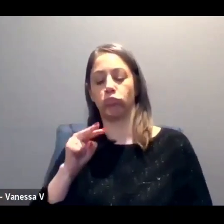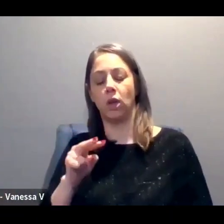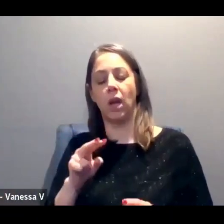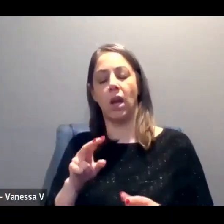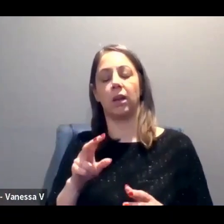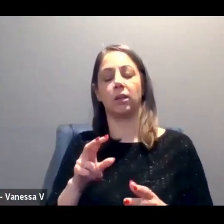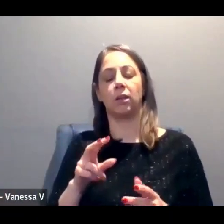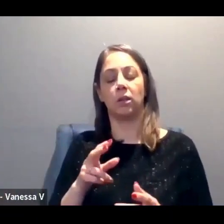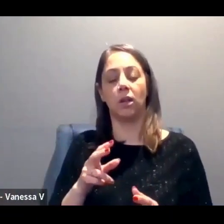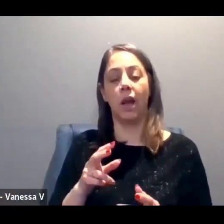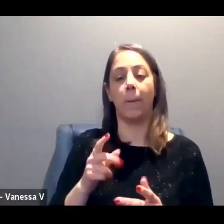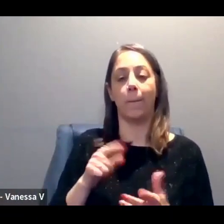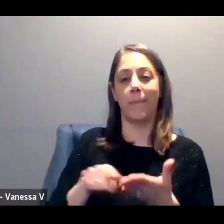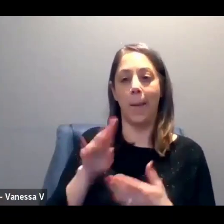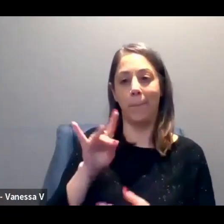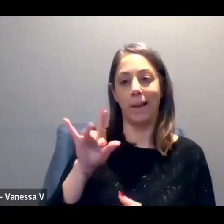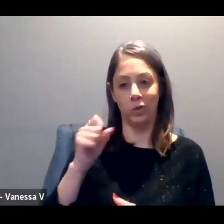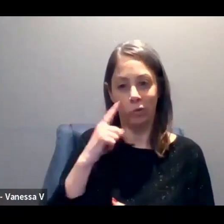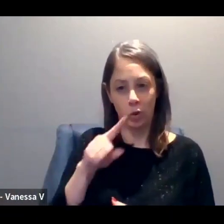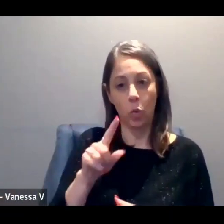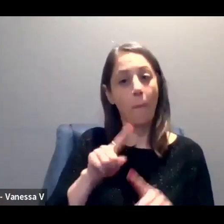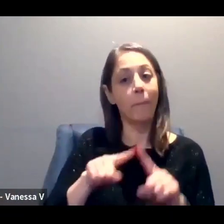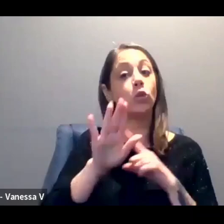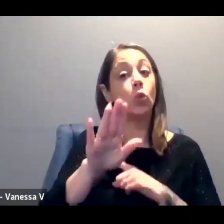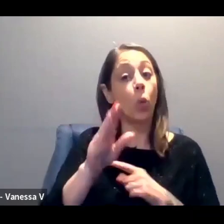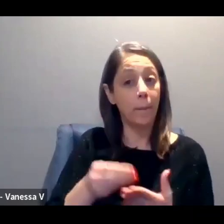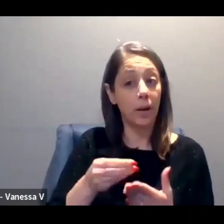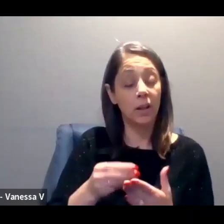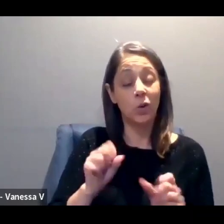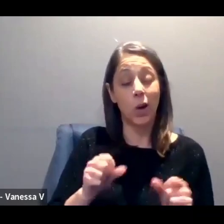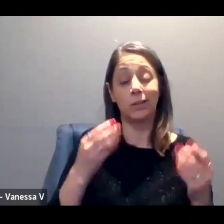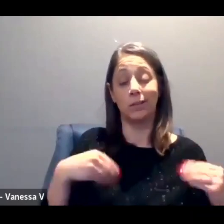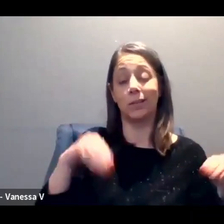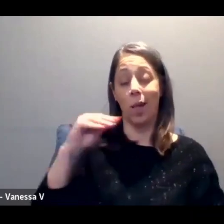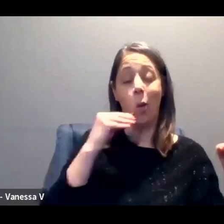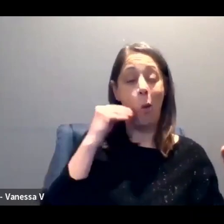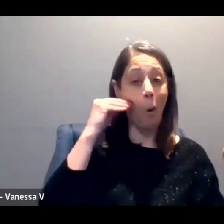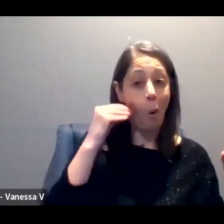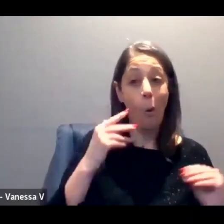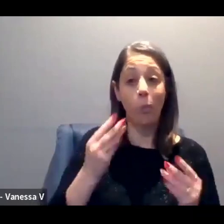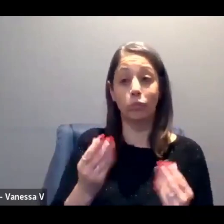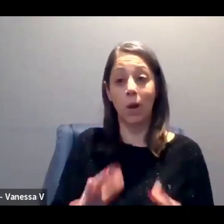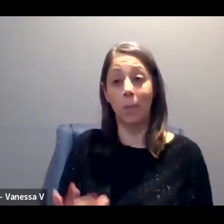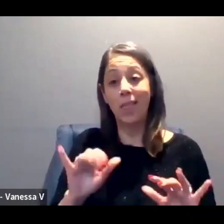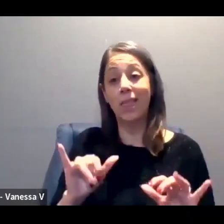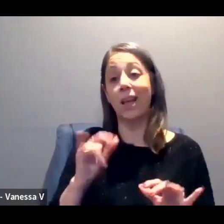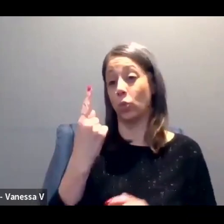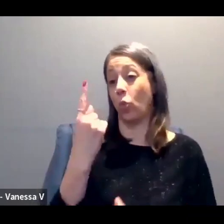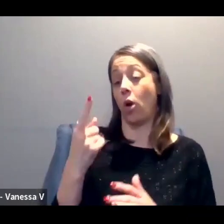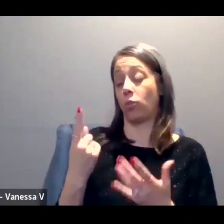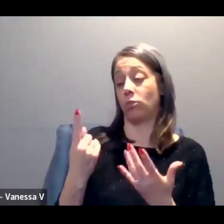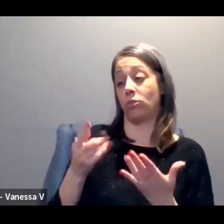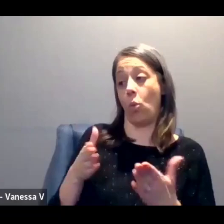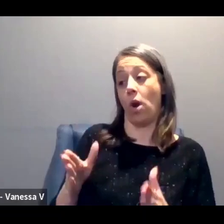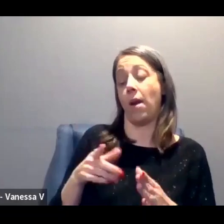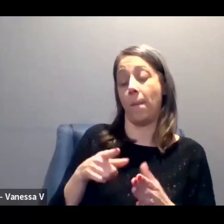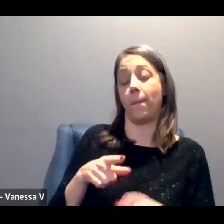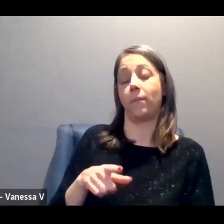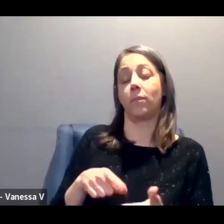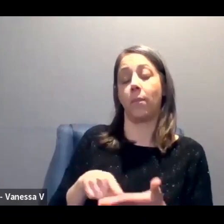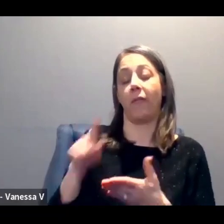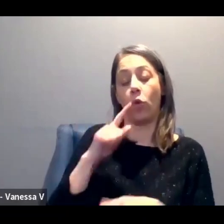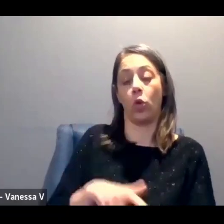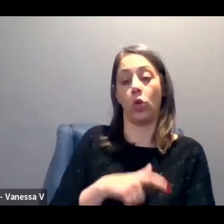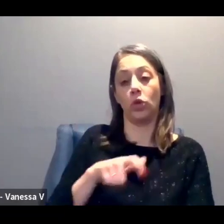you with your money. You could sell your home or property. That would be one way to pay for your long-term care insurance. Life